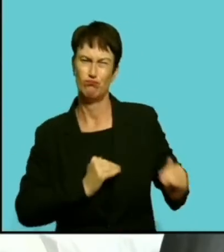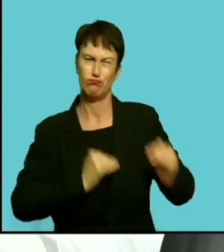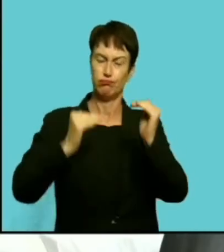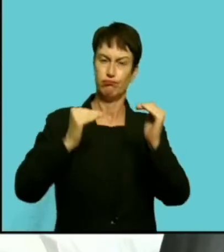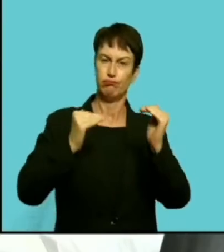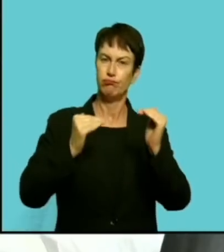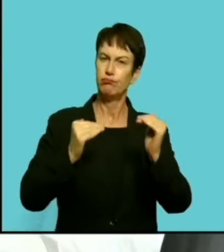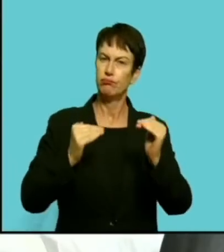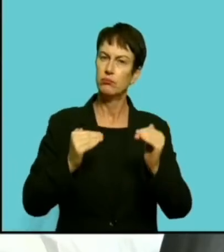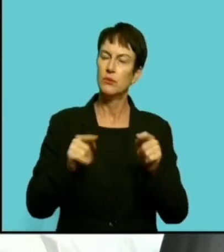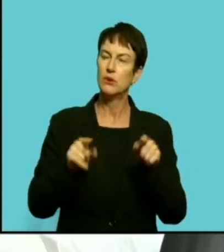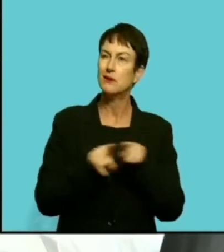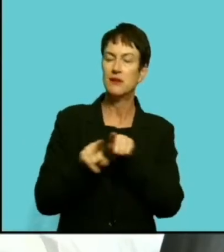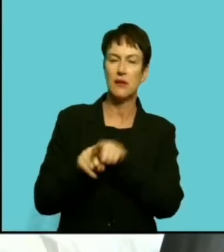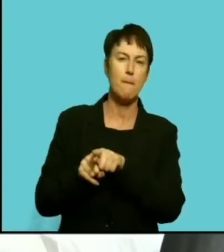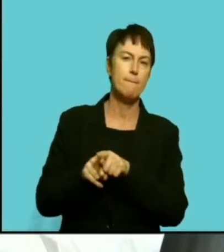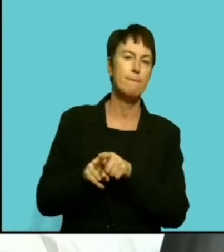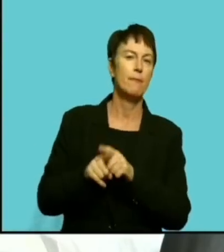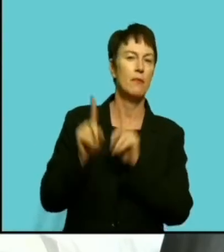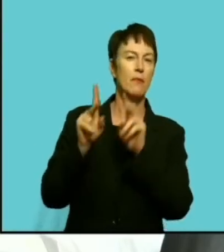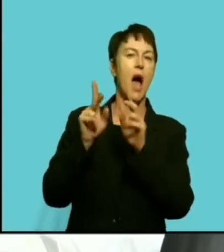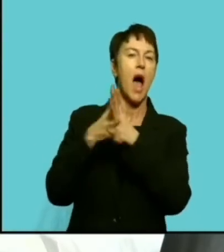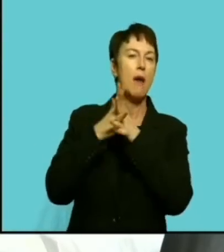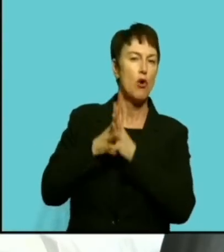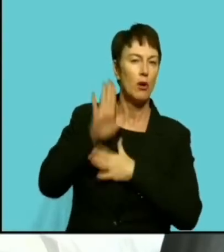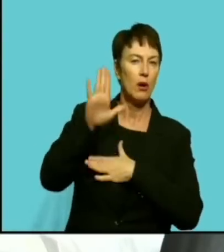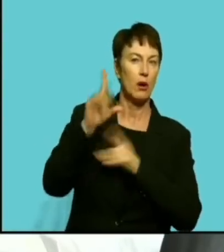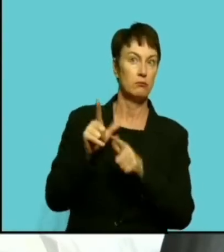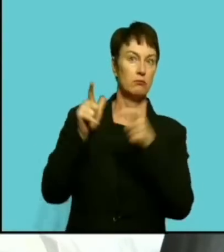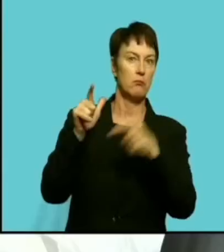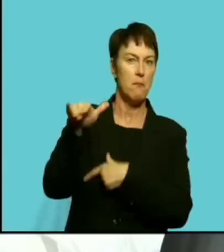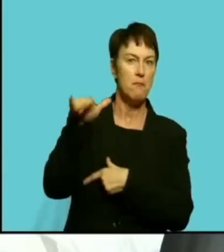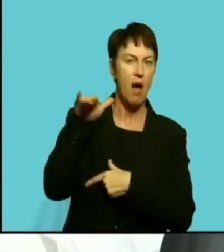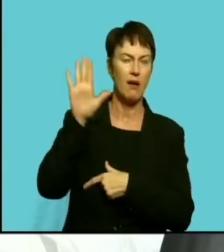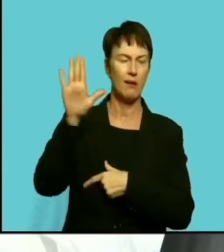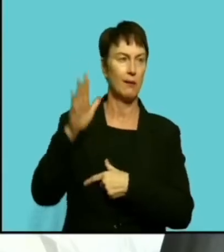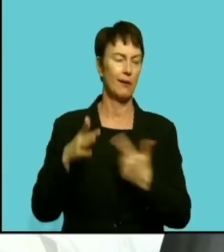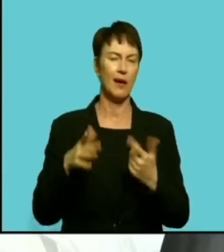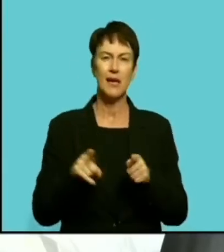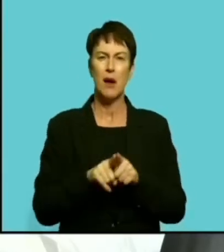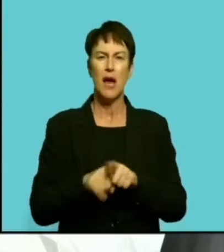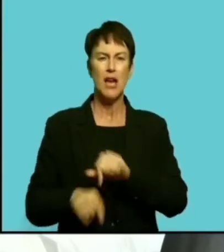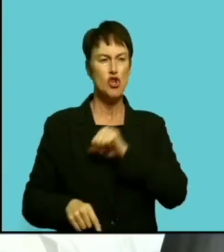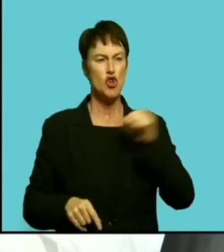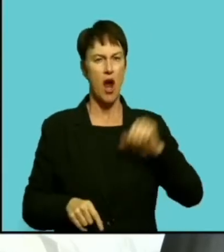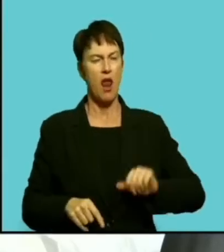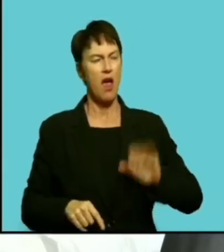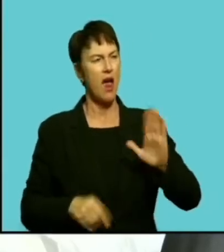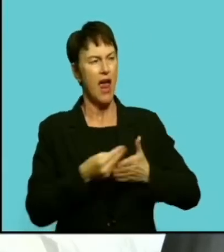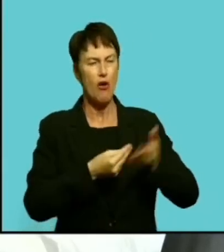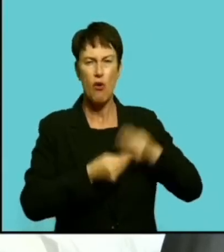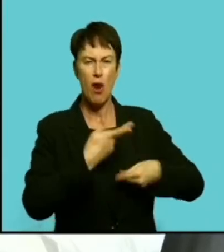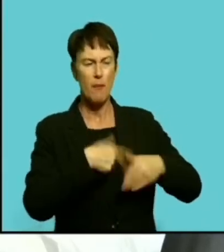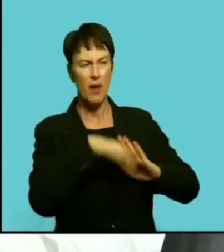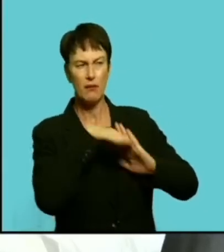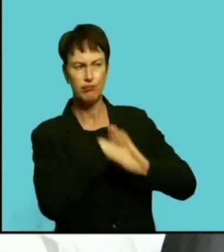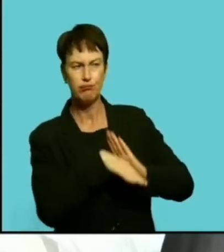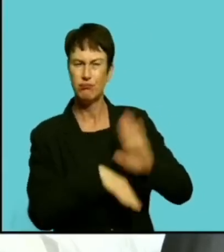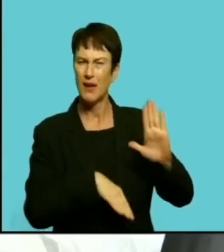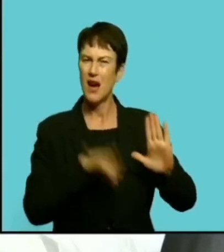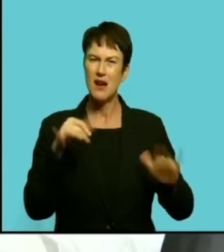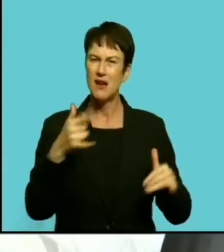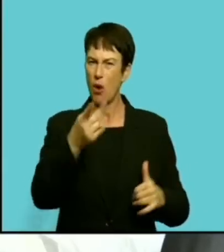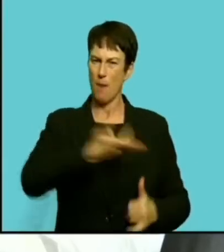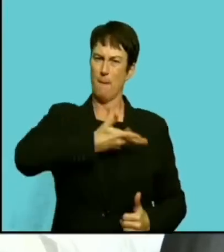central banks like the Fed and ECB, seemingly weaker Chinese economy as well? How concerned about